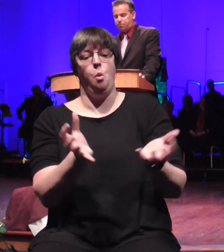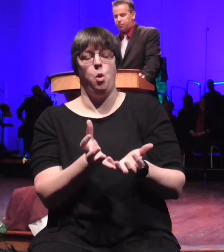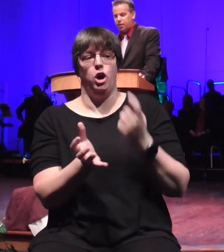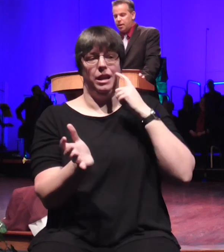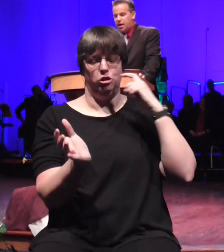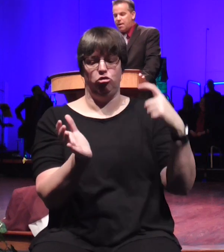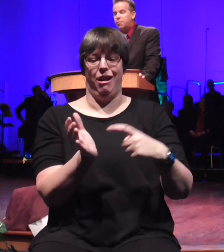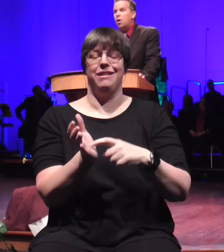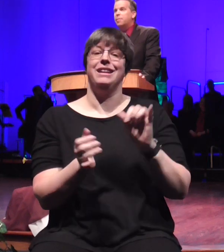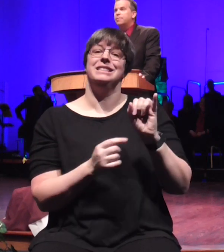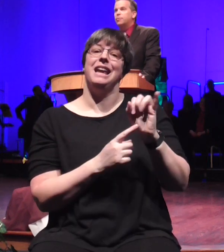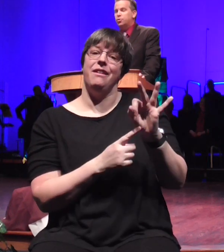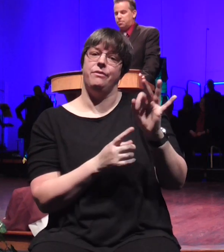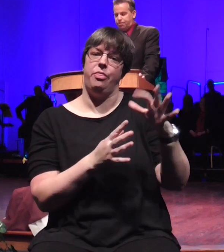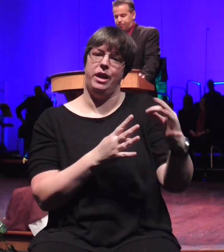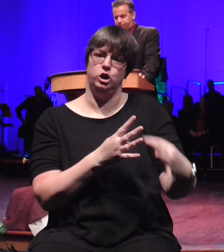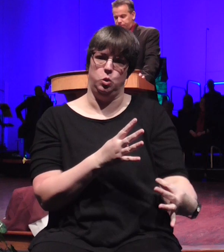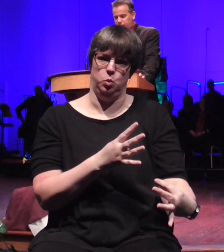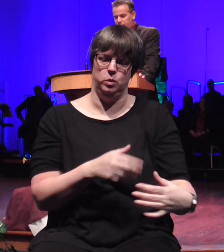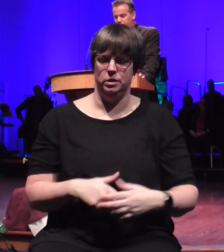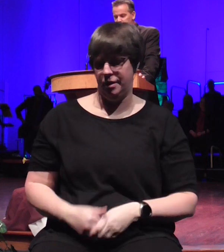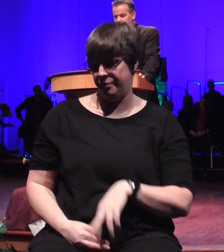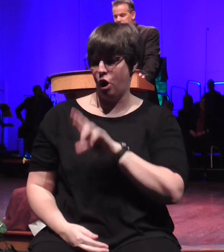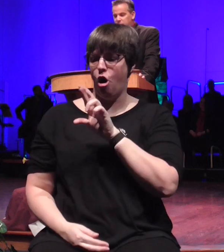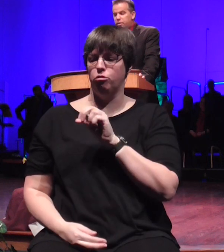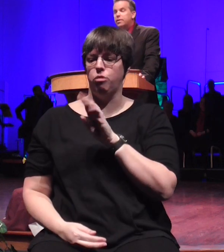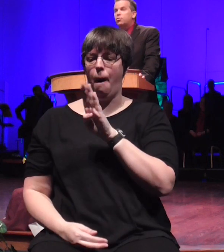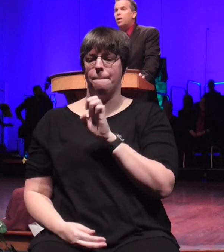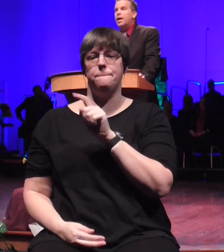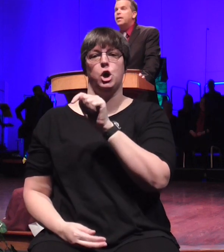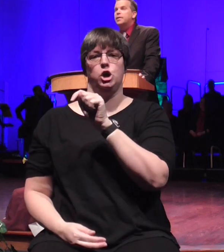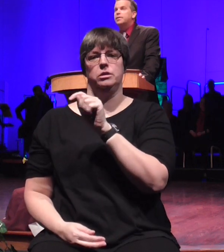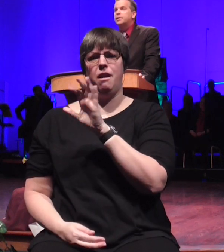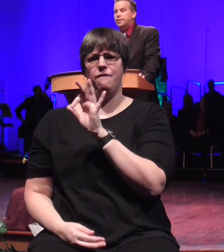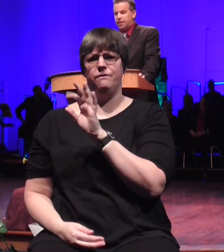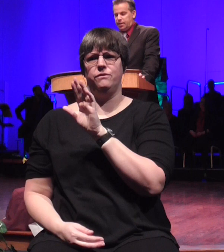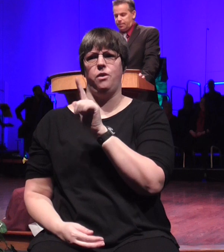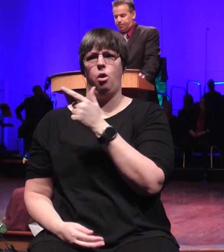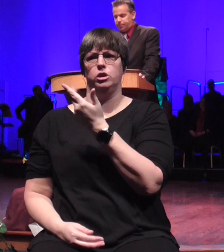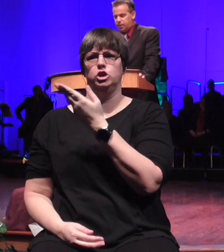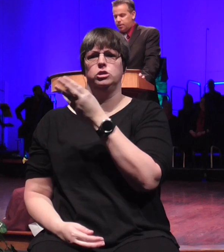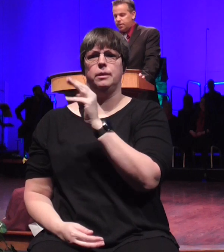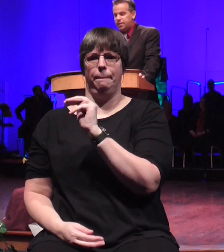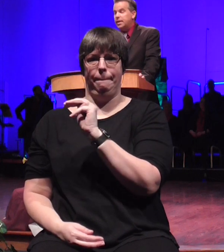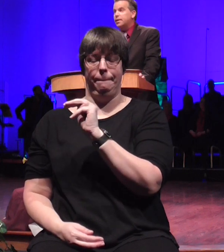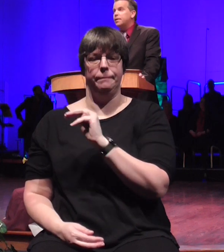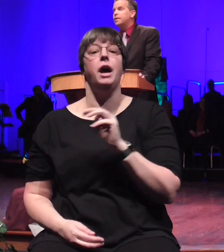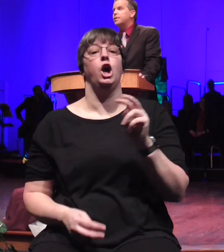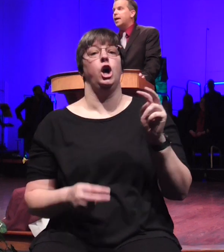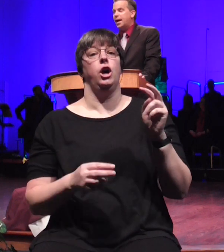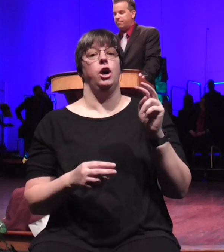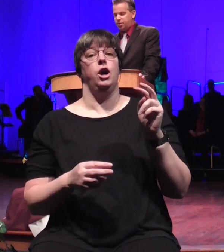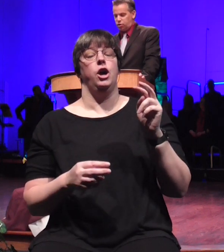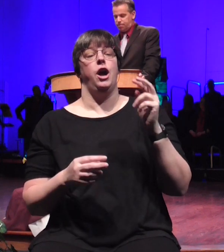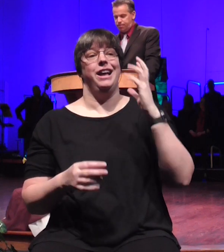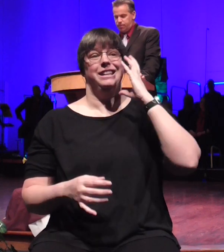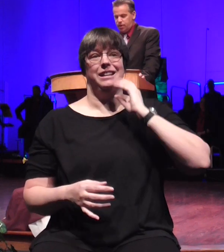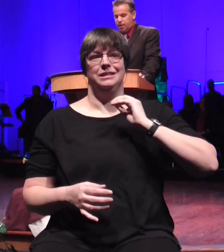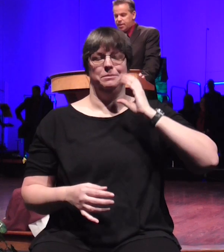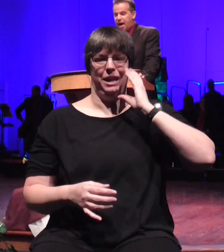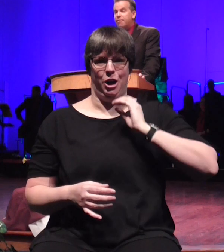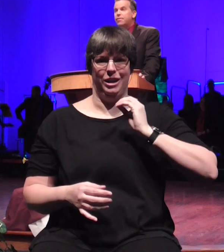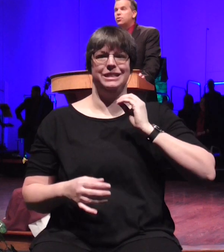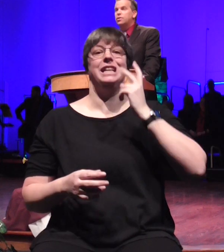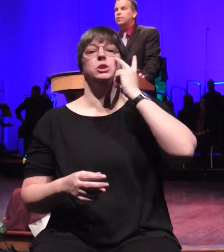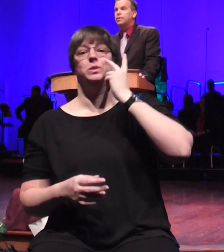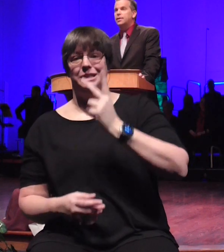they choose. And from Robert Fulghum, to look this way is to see. To see is to have